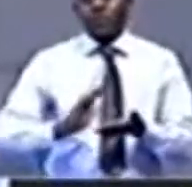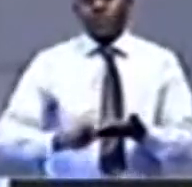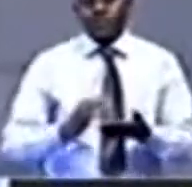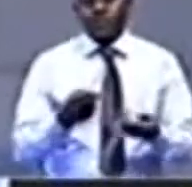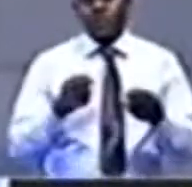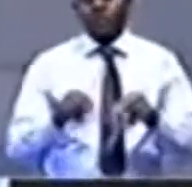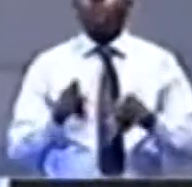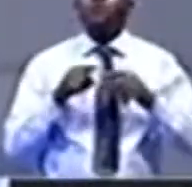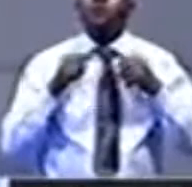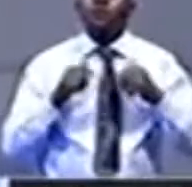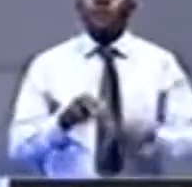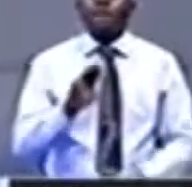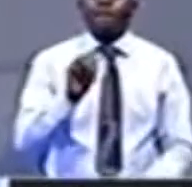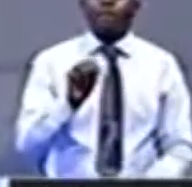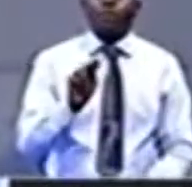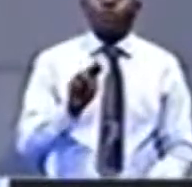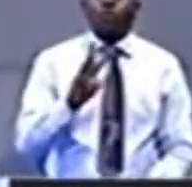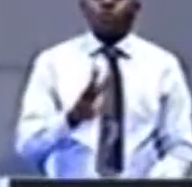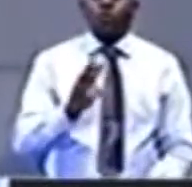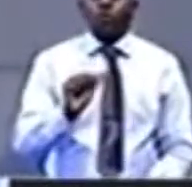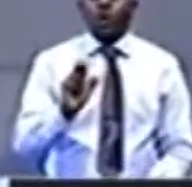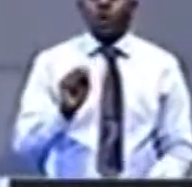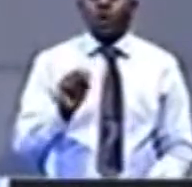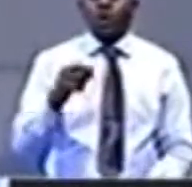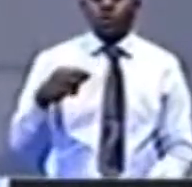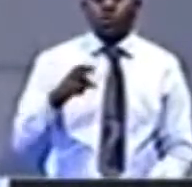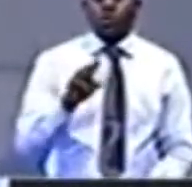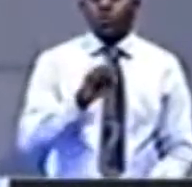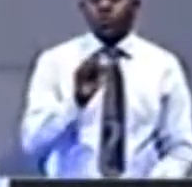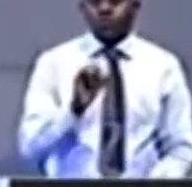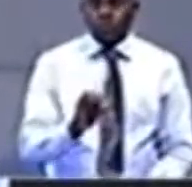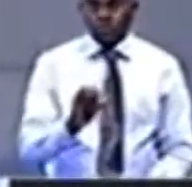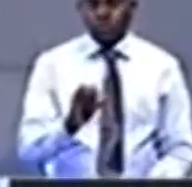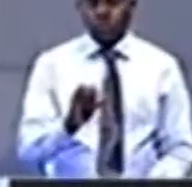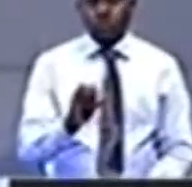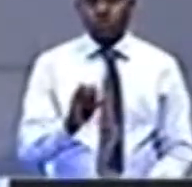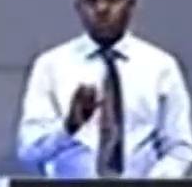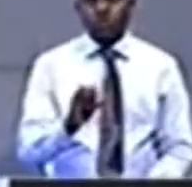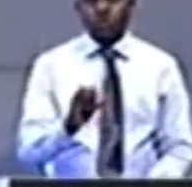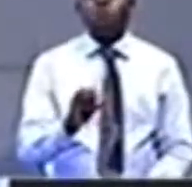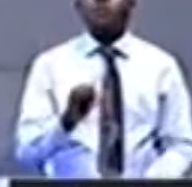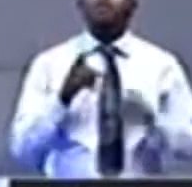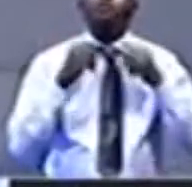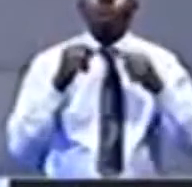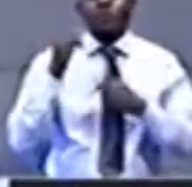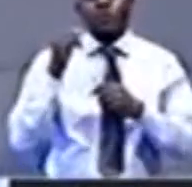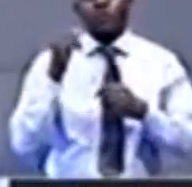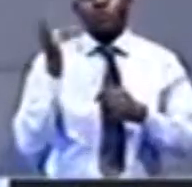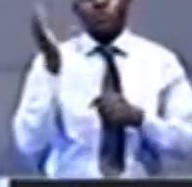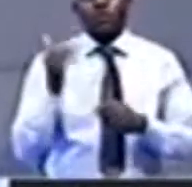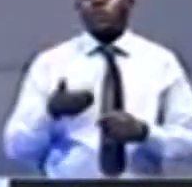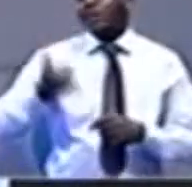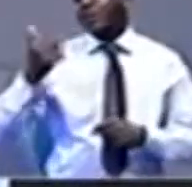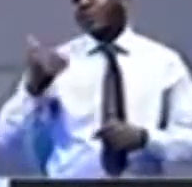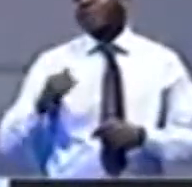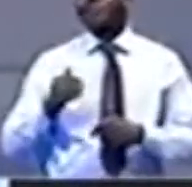for Pastor William Mwanguzi, as he's famously known as Pastor Kiwedde. Pastor Kiwedde said his past is history and